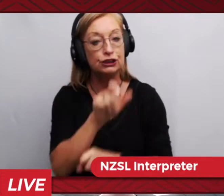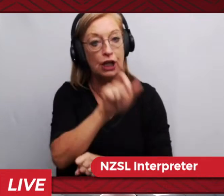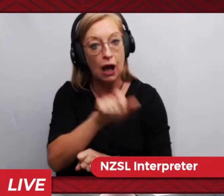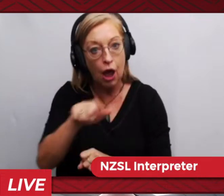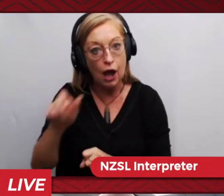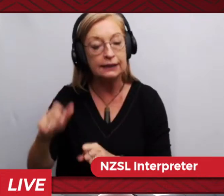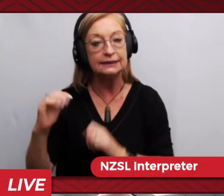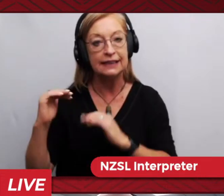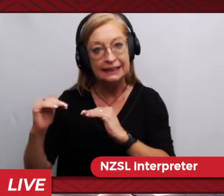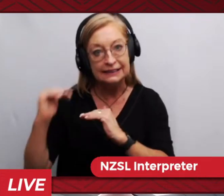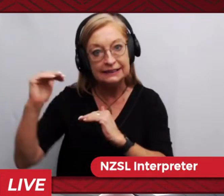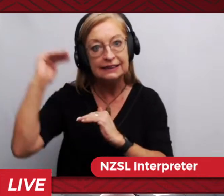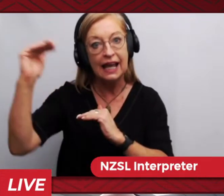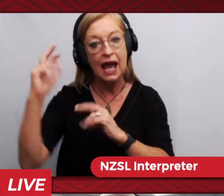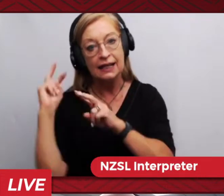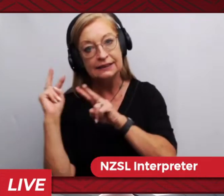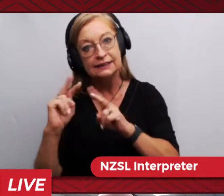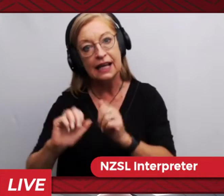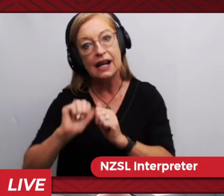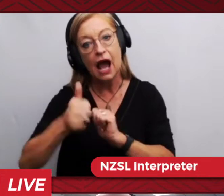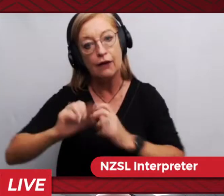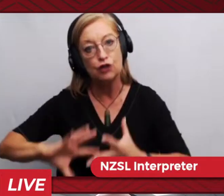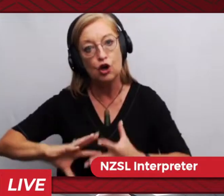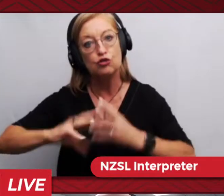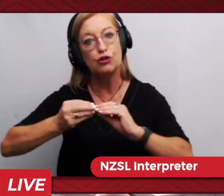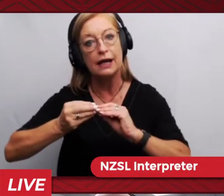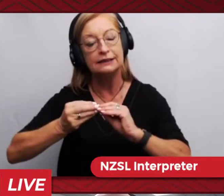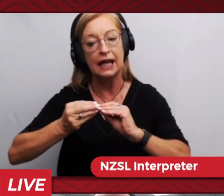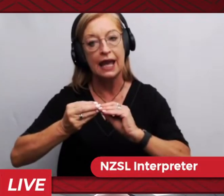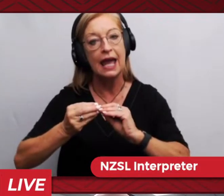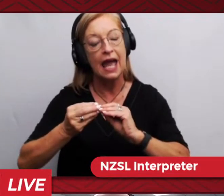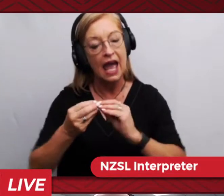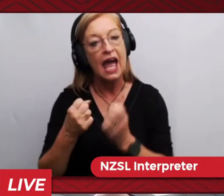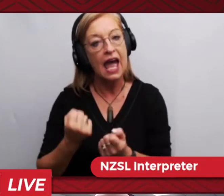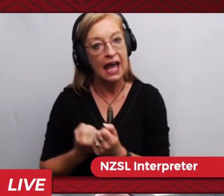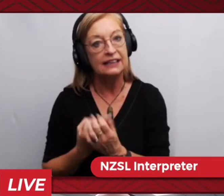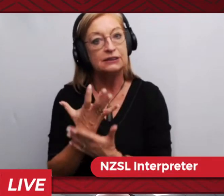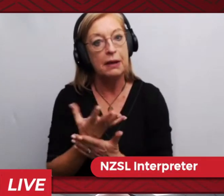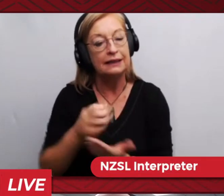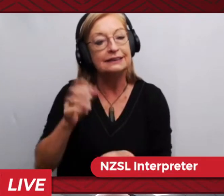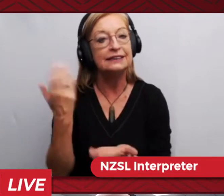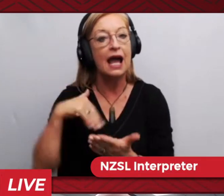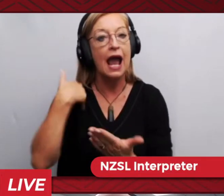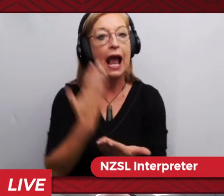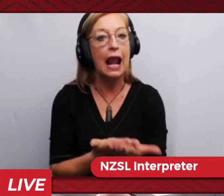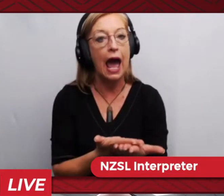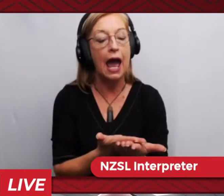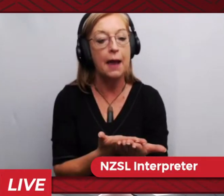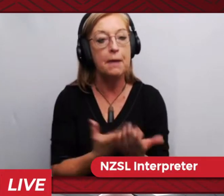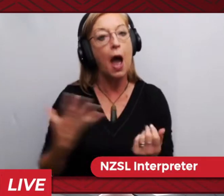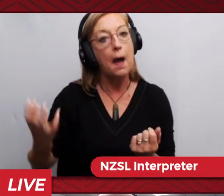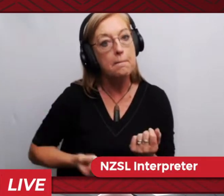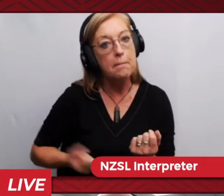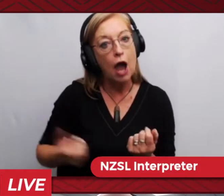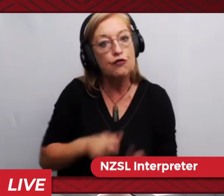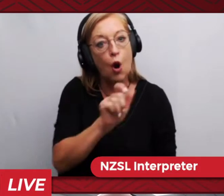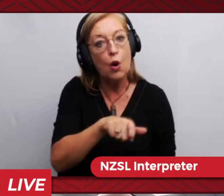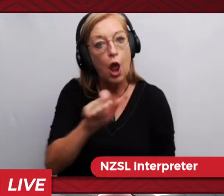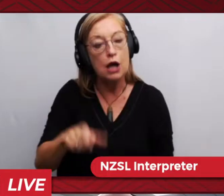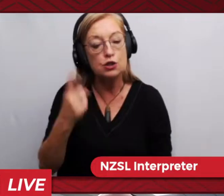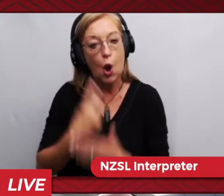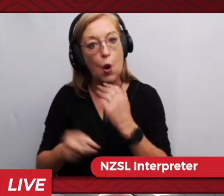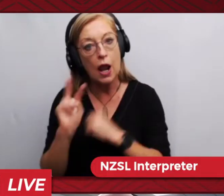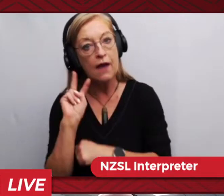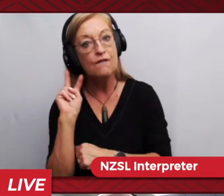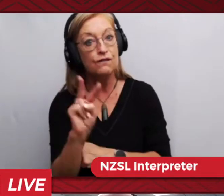can be seen after creating an expense claim. For payroll clients, it's only visible after adding